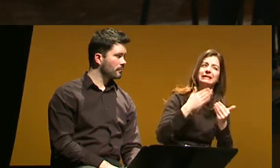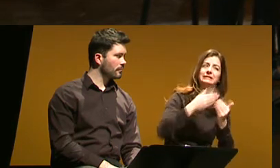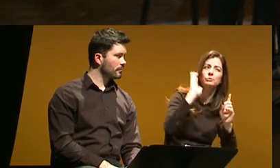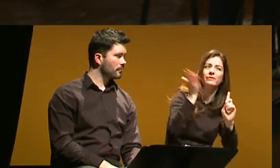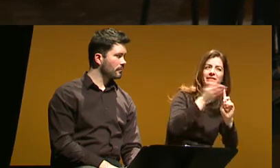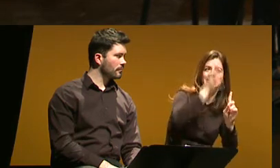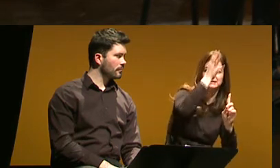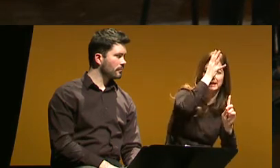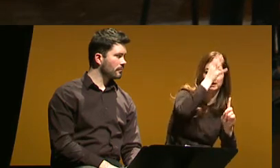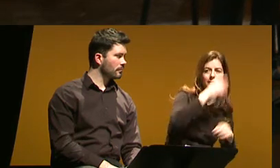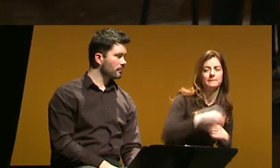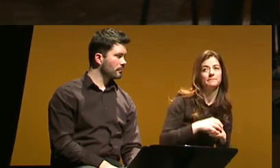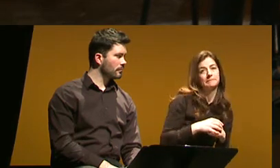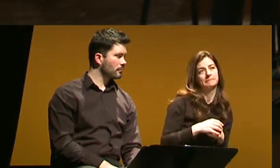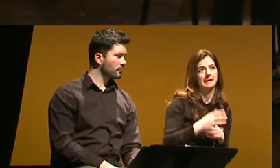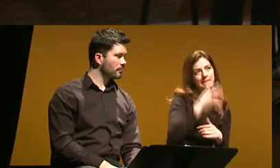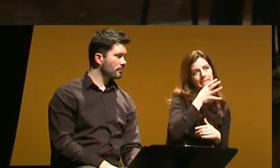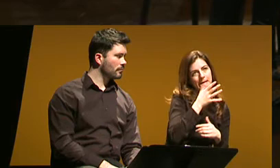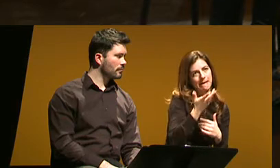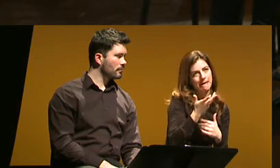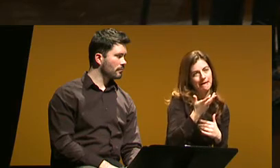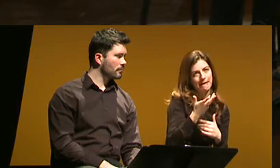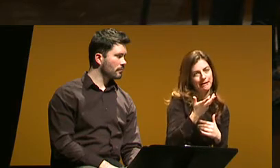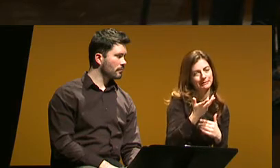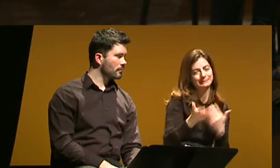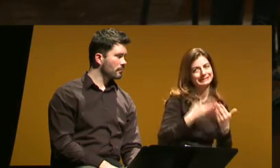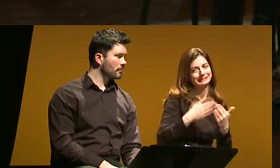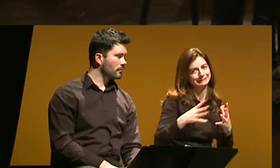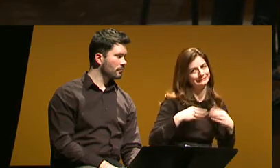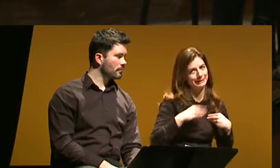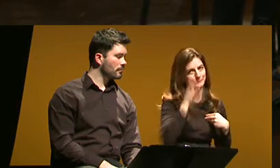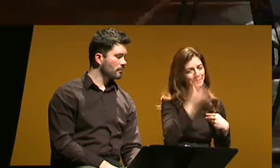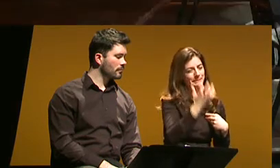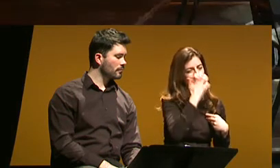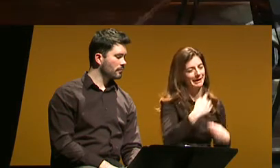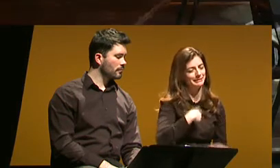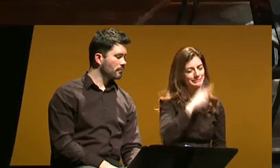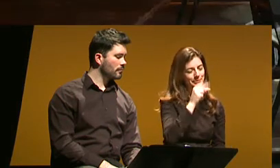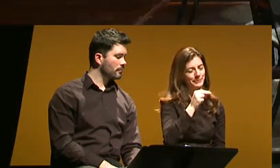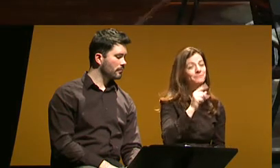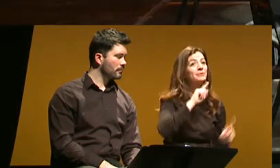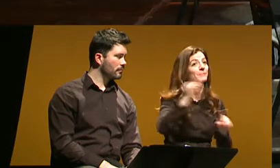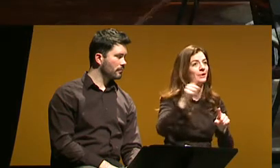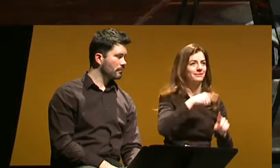My mom can't stay mad for long. I go to China.